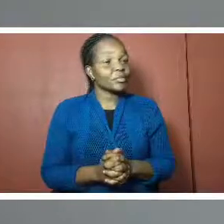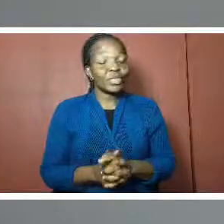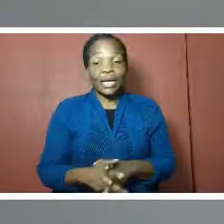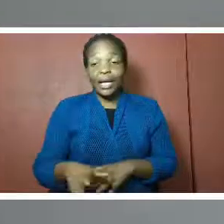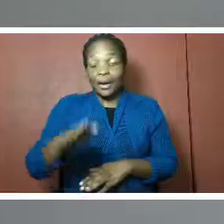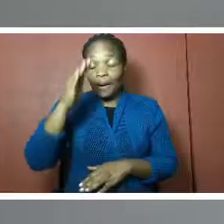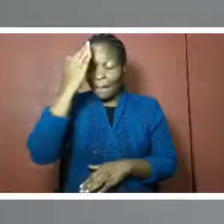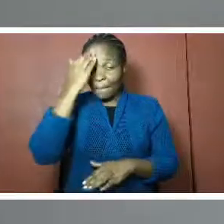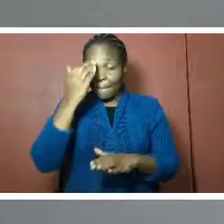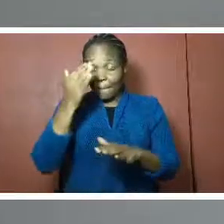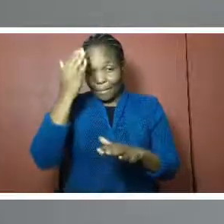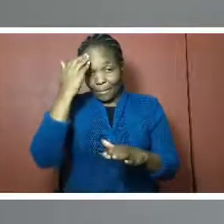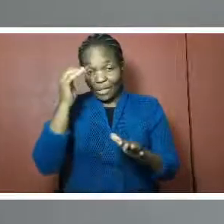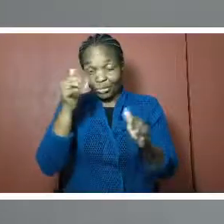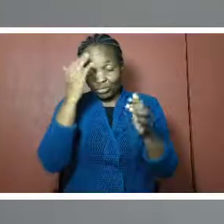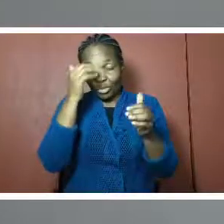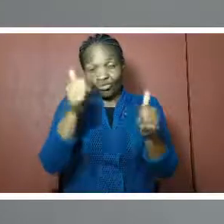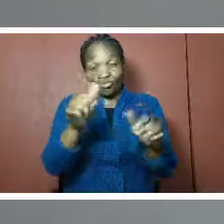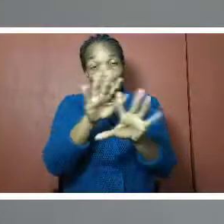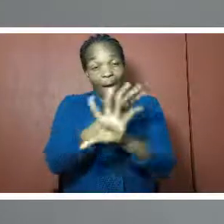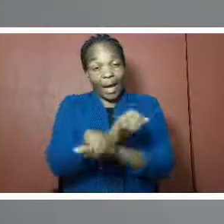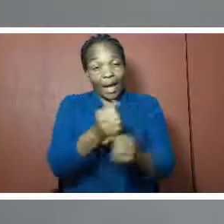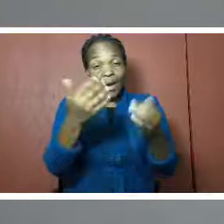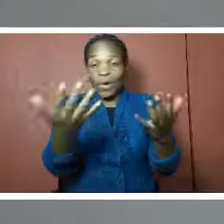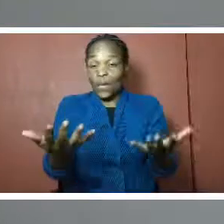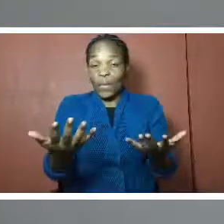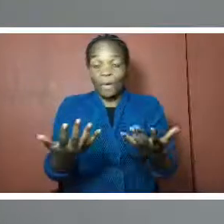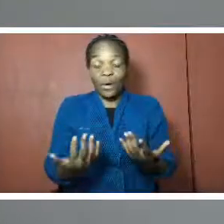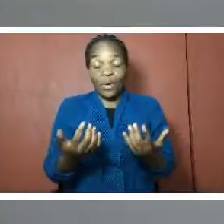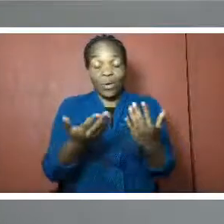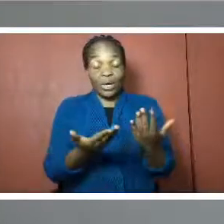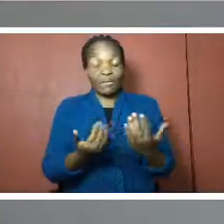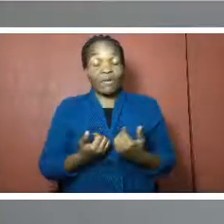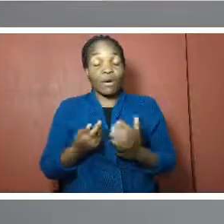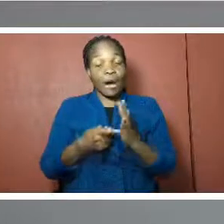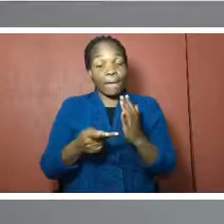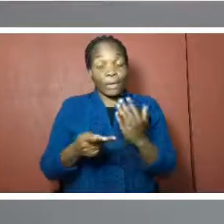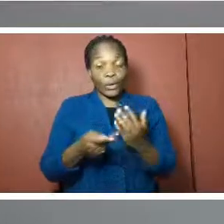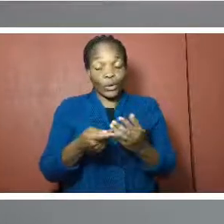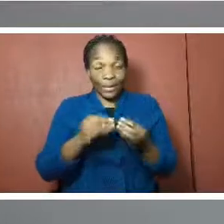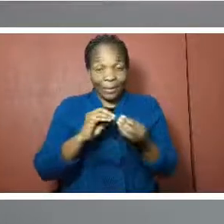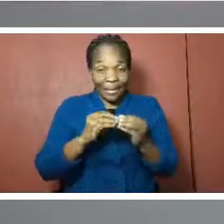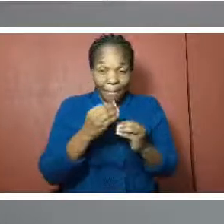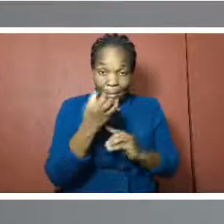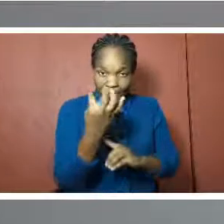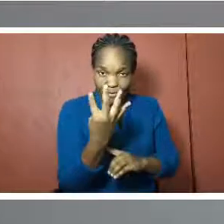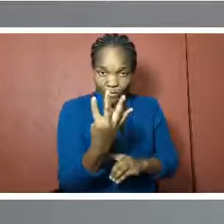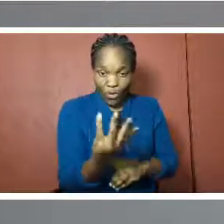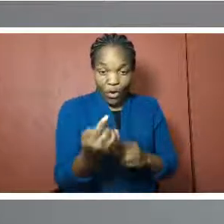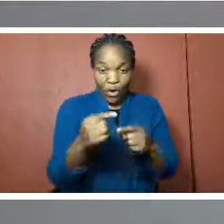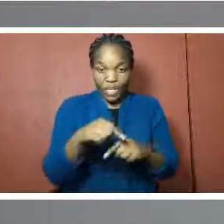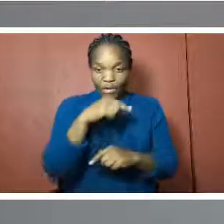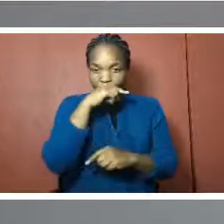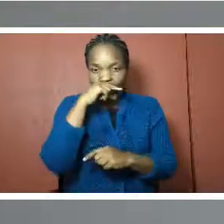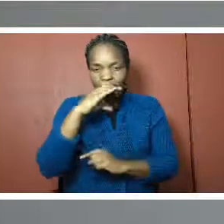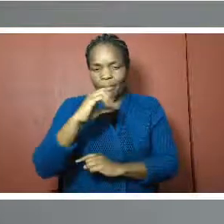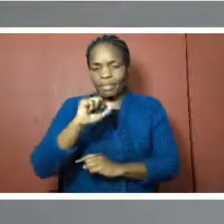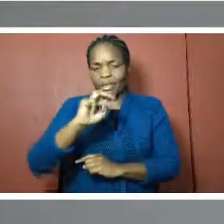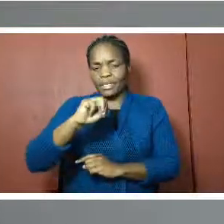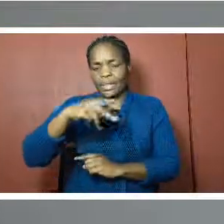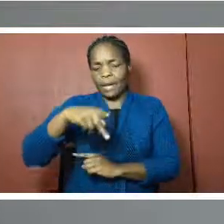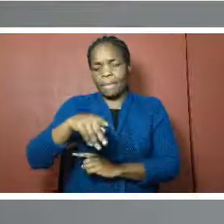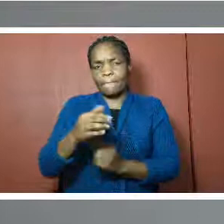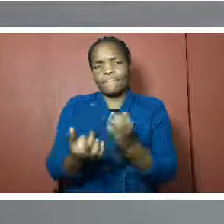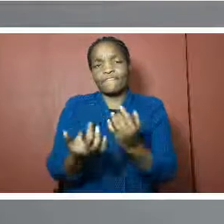A very good evening, Namibia. Welcome to the Campfire series. This is episode 4. My name is